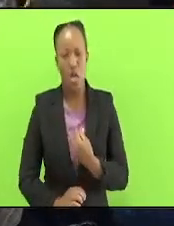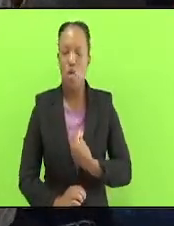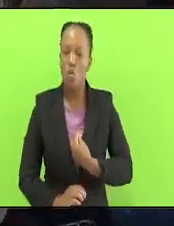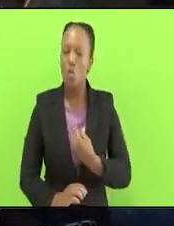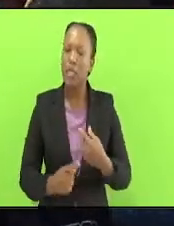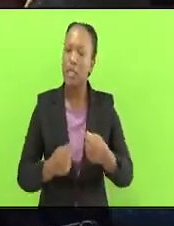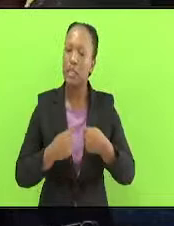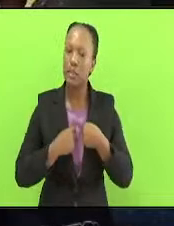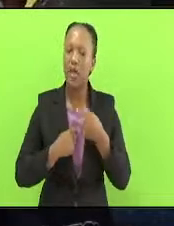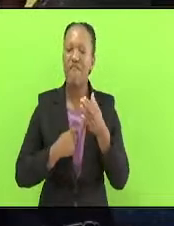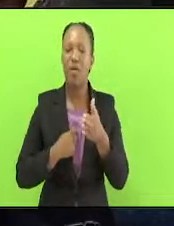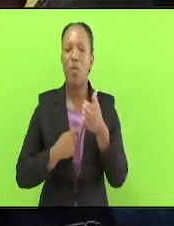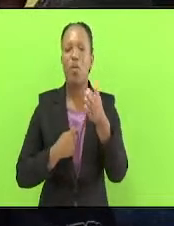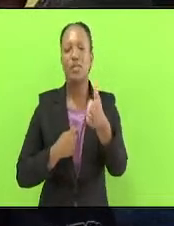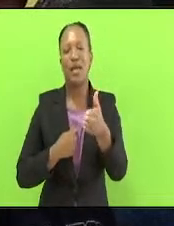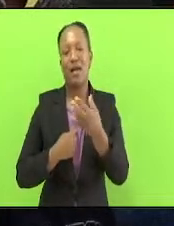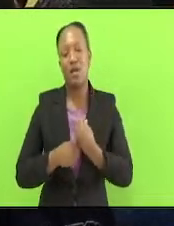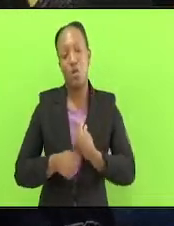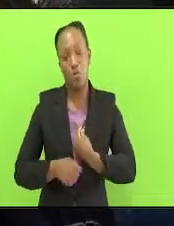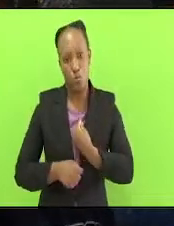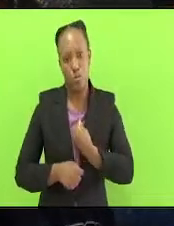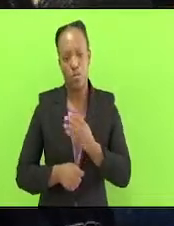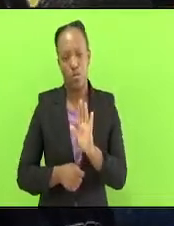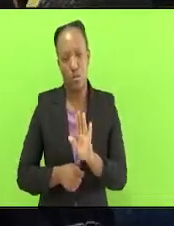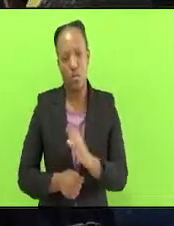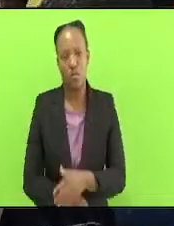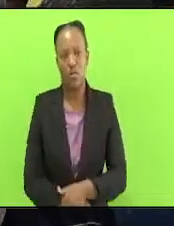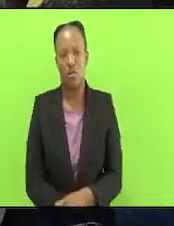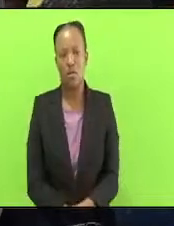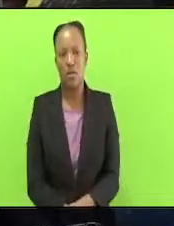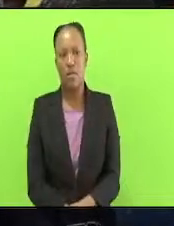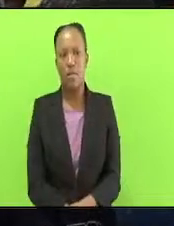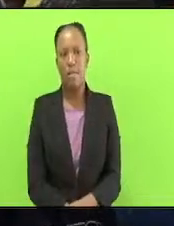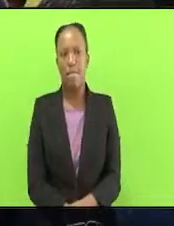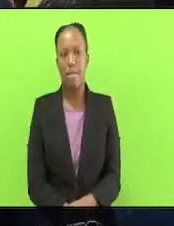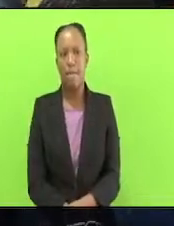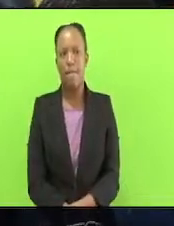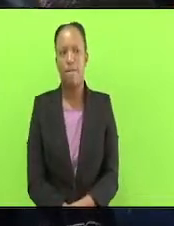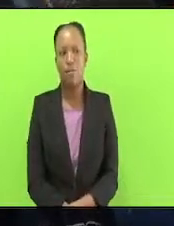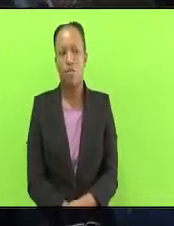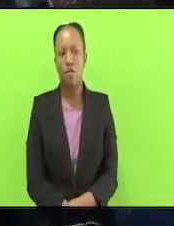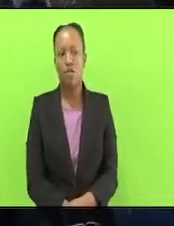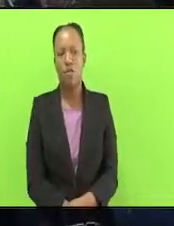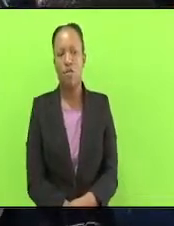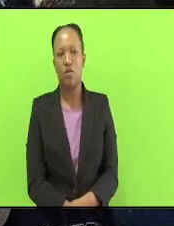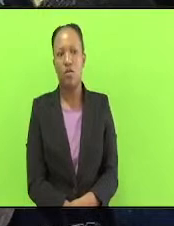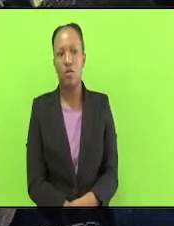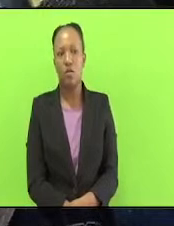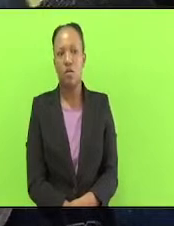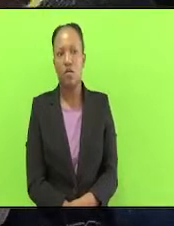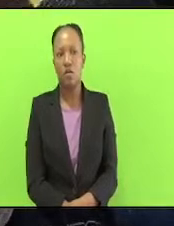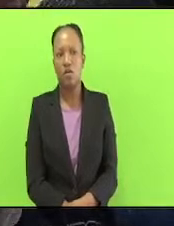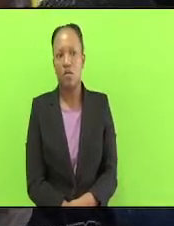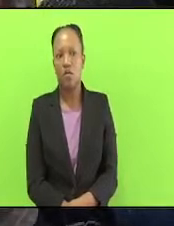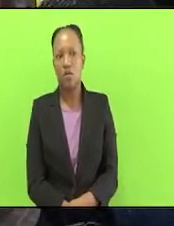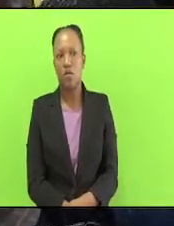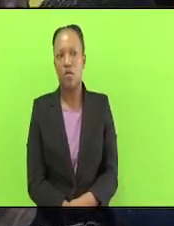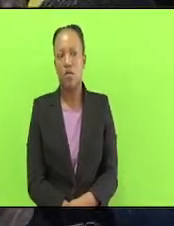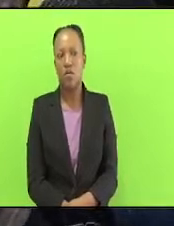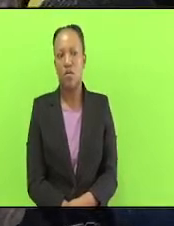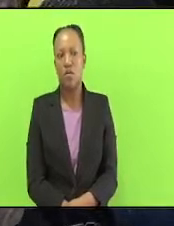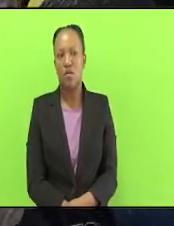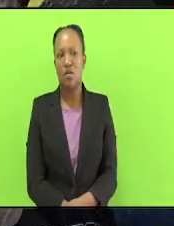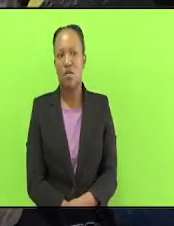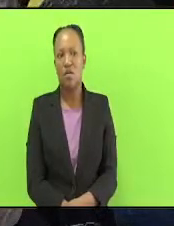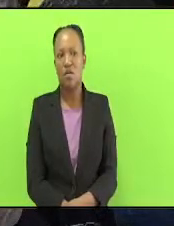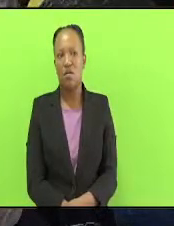future. That is my humble plea for the leadership to focus on youth because we are the future. This thing is, yeah,